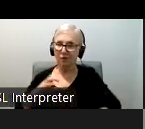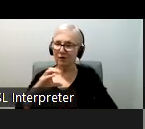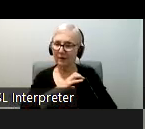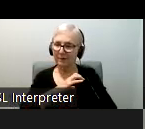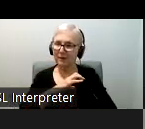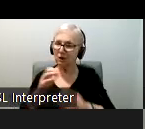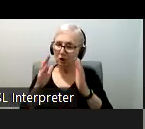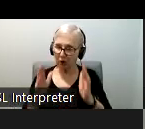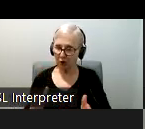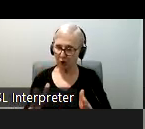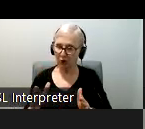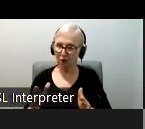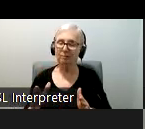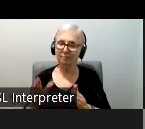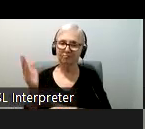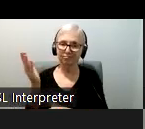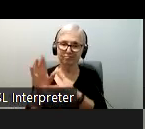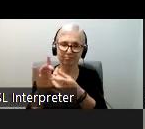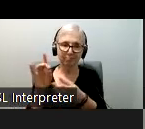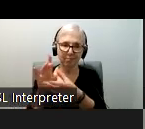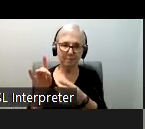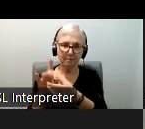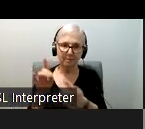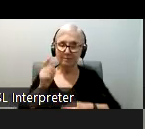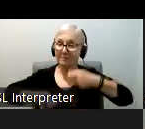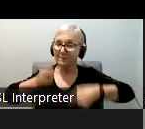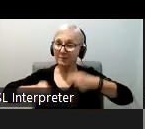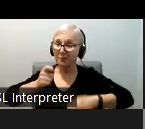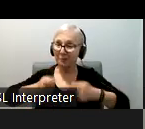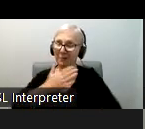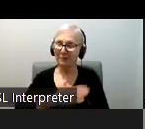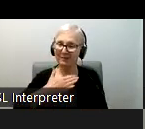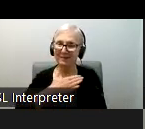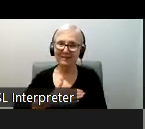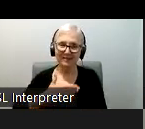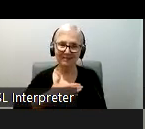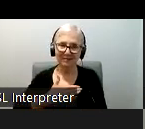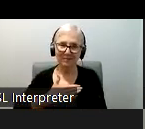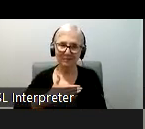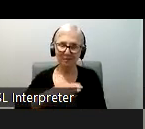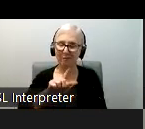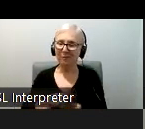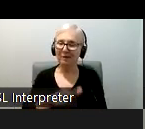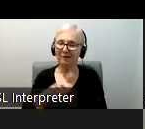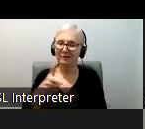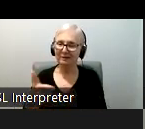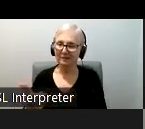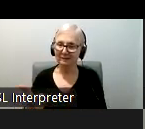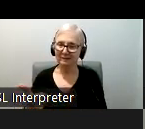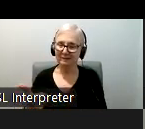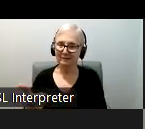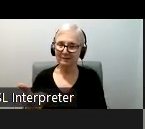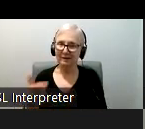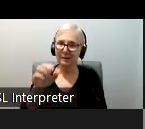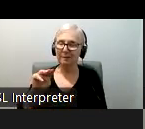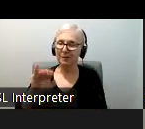briefing. So with further ado, drum roll, please. I'm going to pass the torch over to interim Commissioner